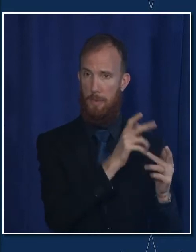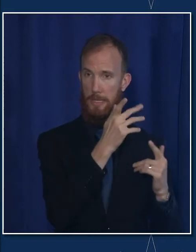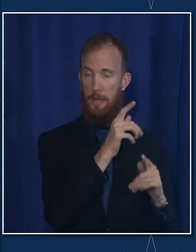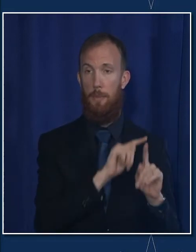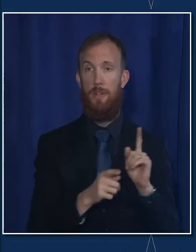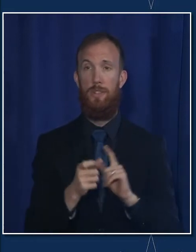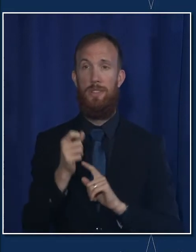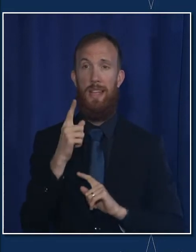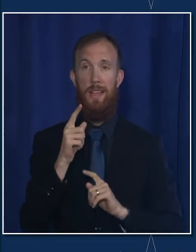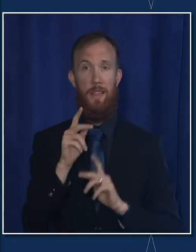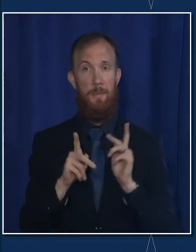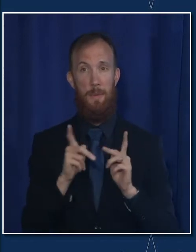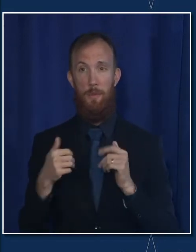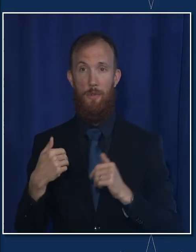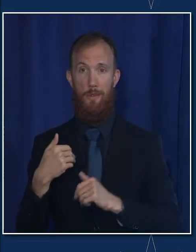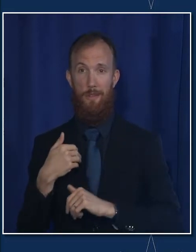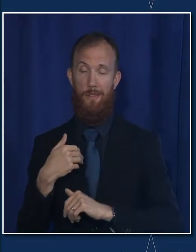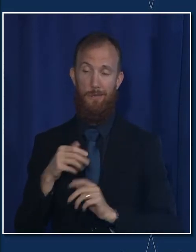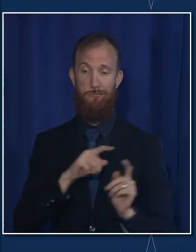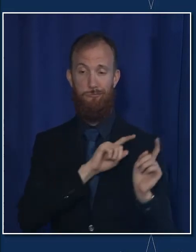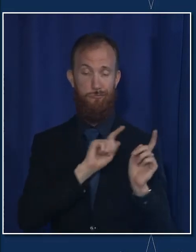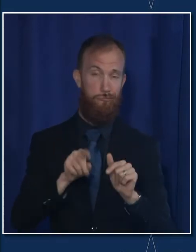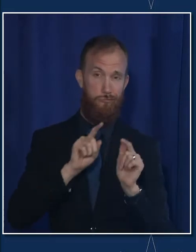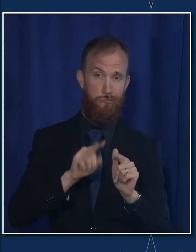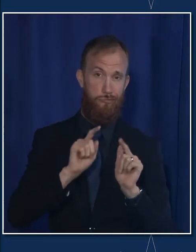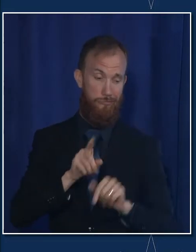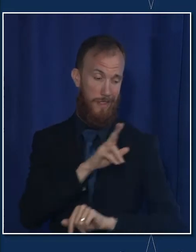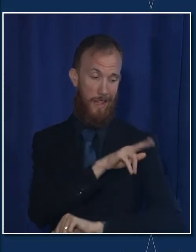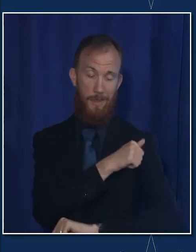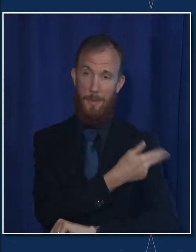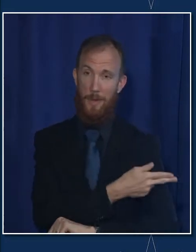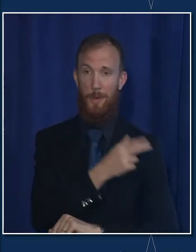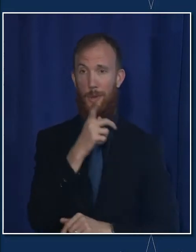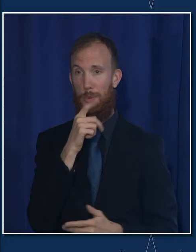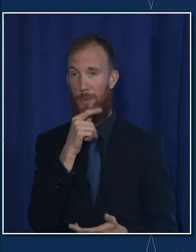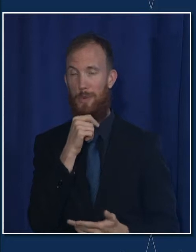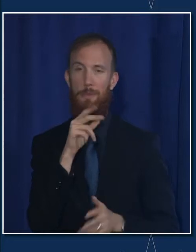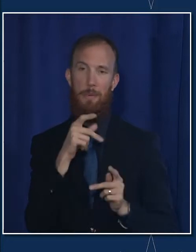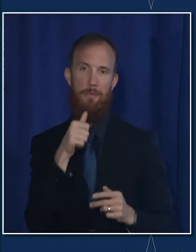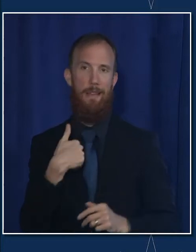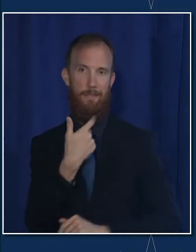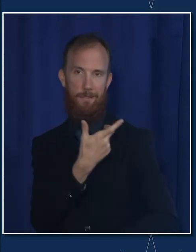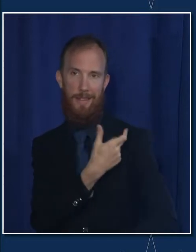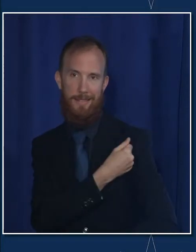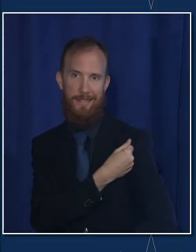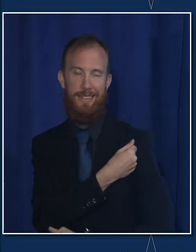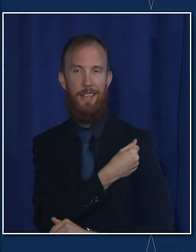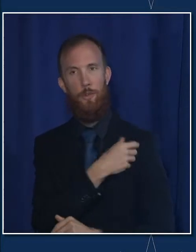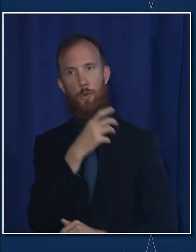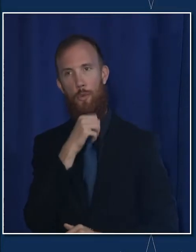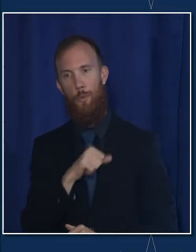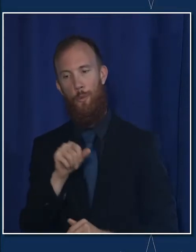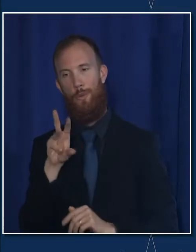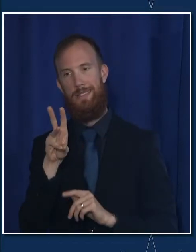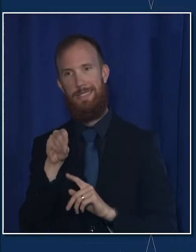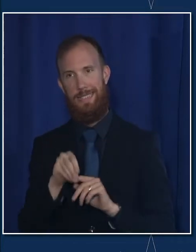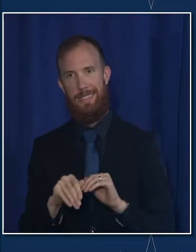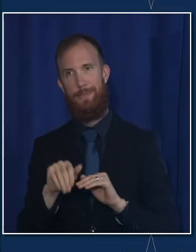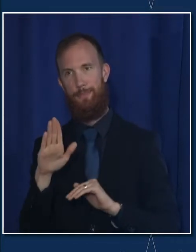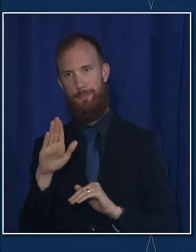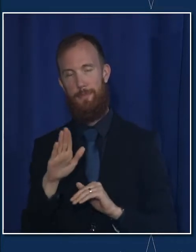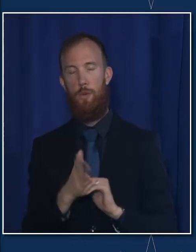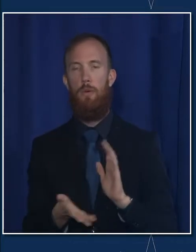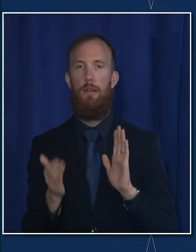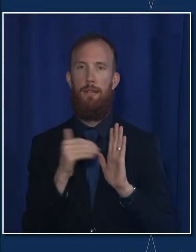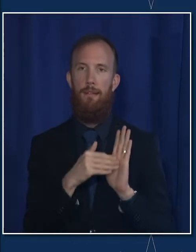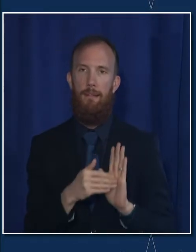rate is very much still among unvaccinated Chicagoans over 60. I can't say it enough. If you know someone who is over